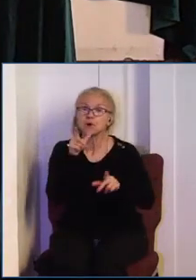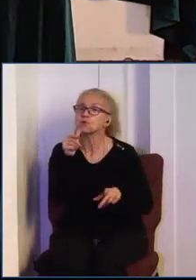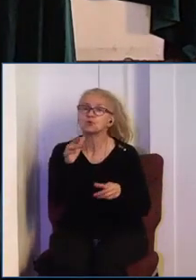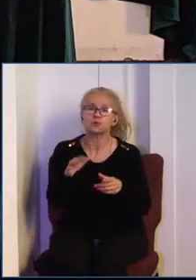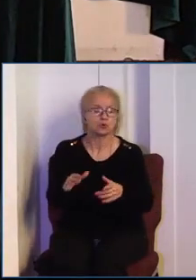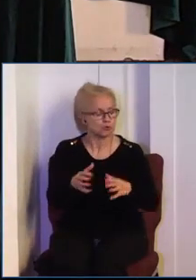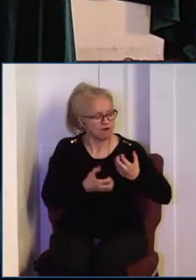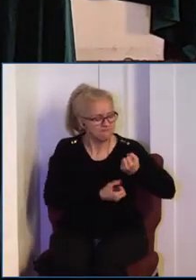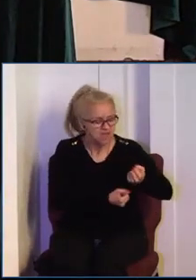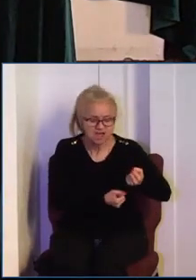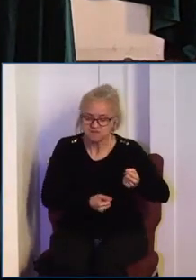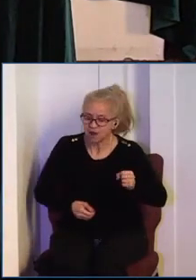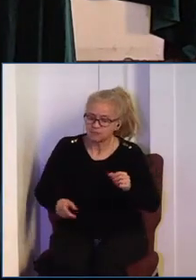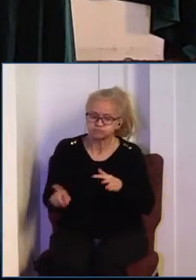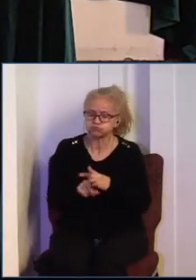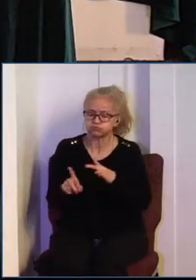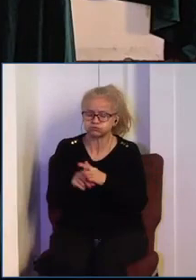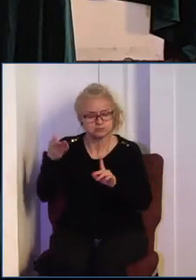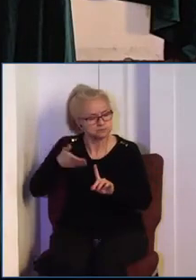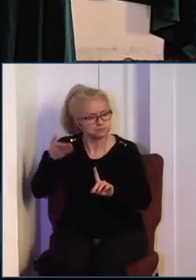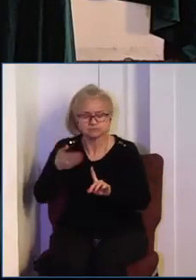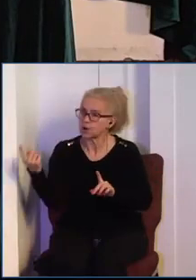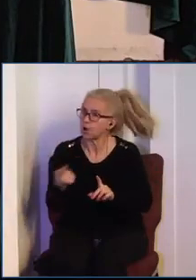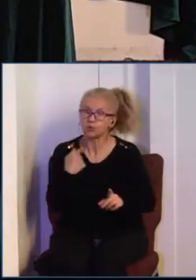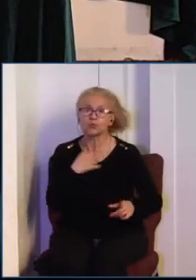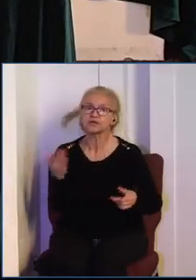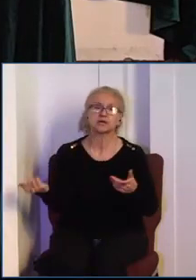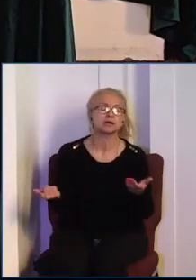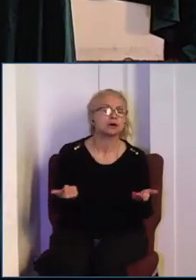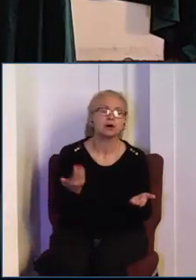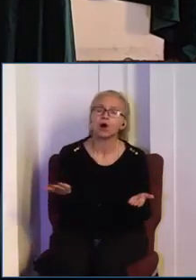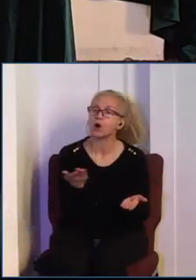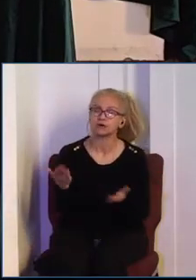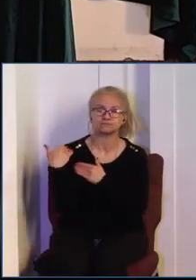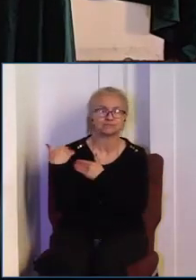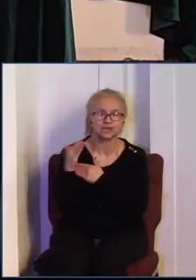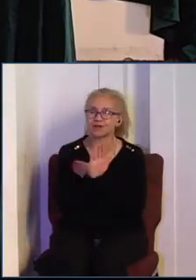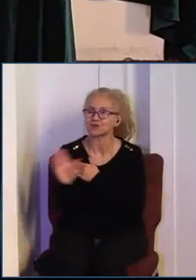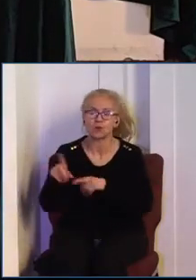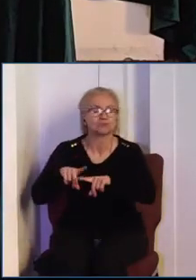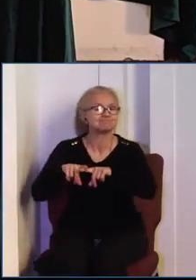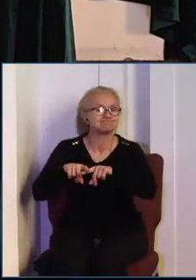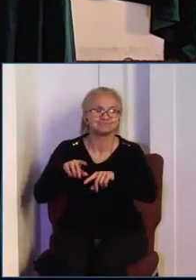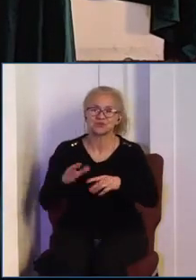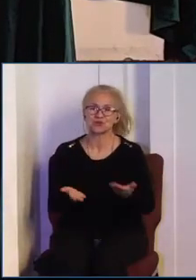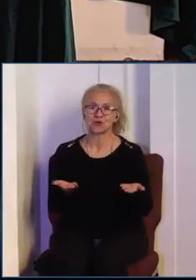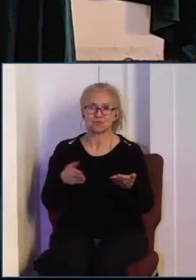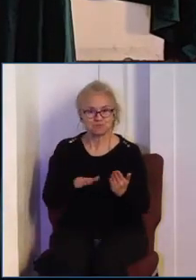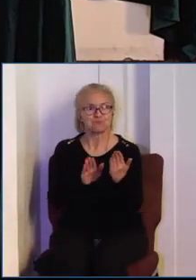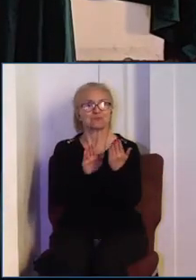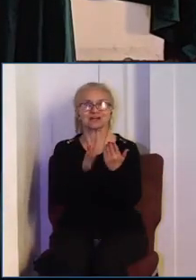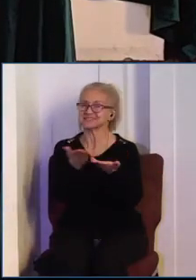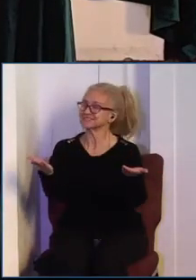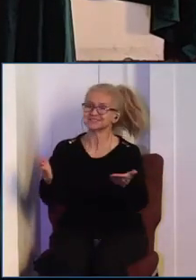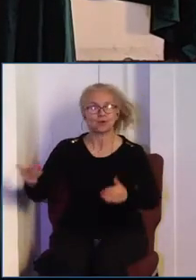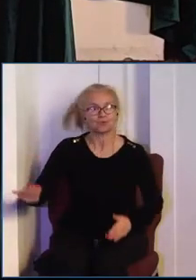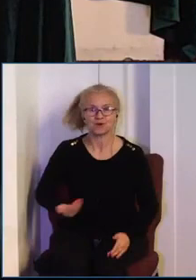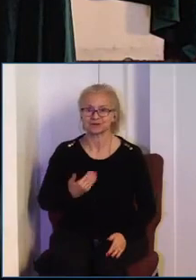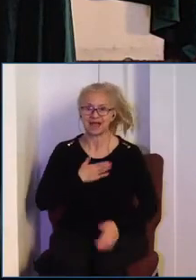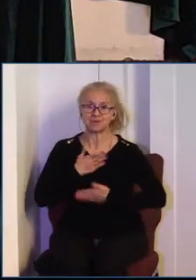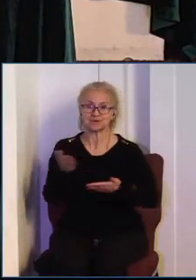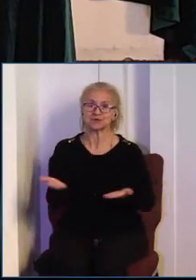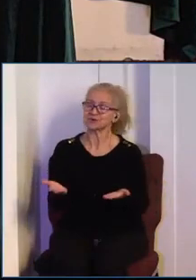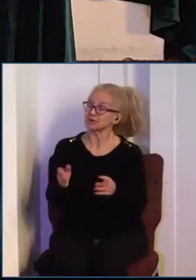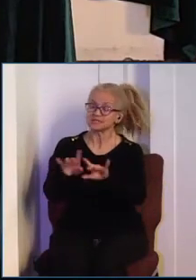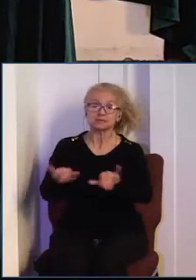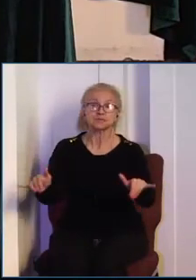faithful. You're here always. We can count on your presence, and we just want to say welcome. We're glad that you're here. I also want